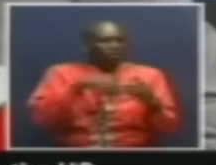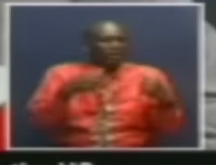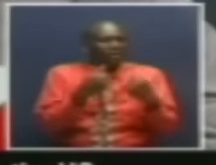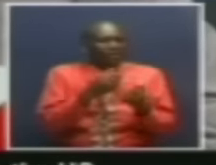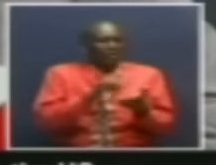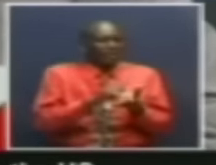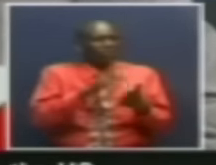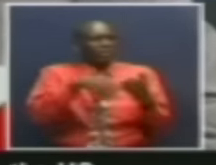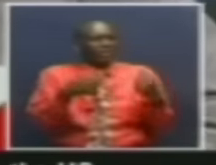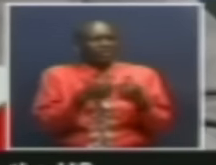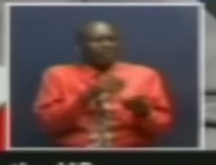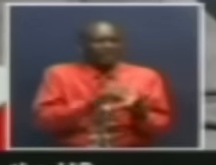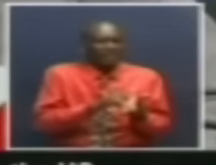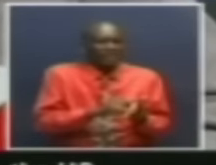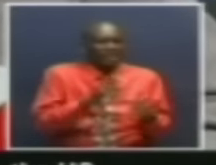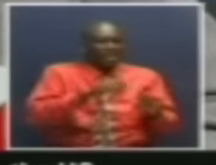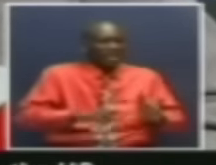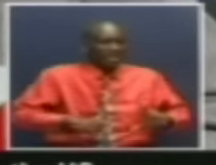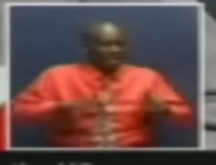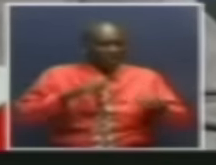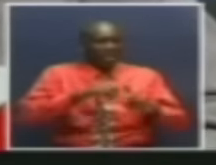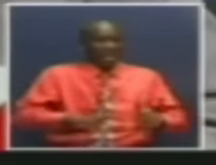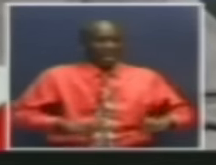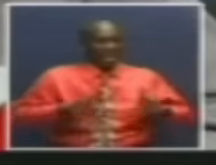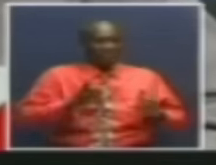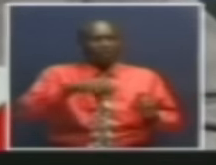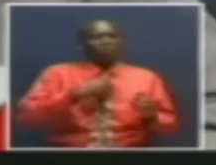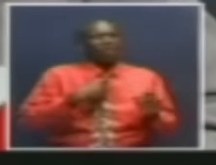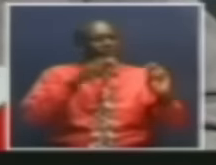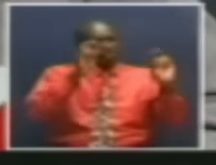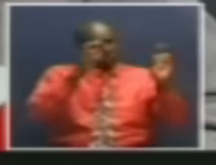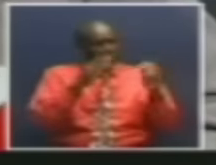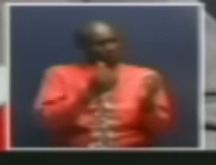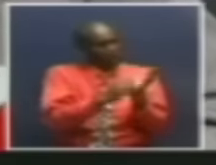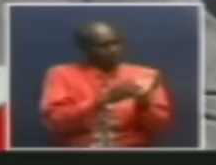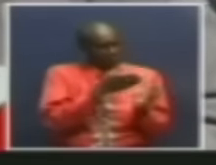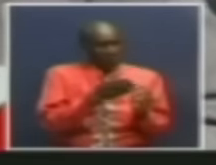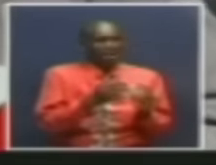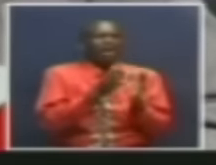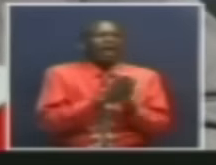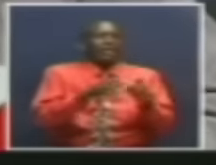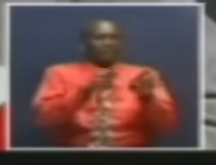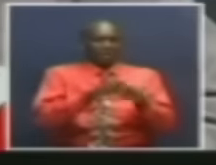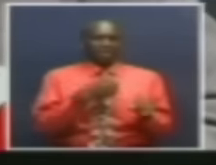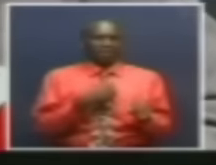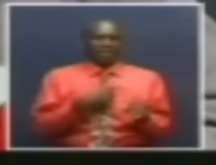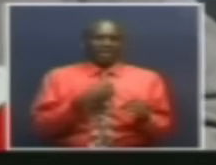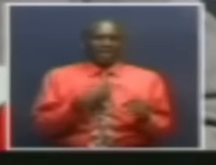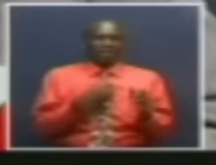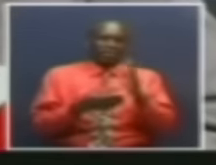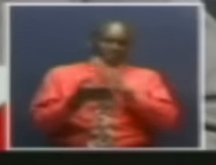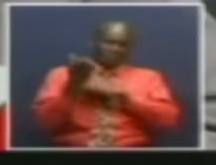that in life we have issues, and even me, I have a